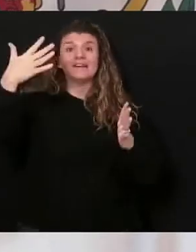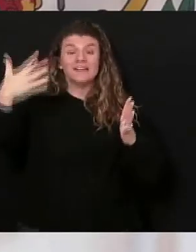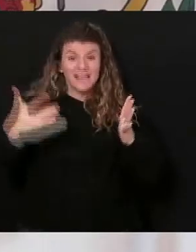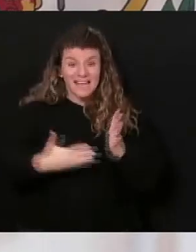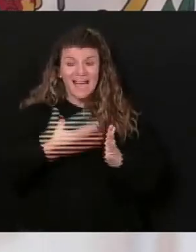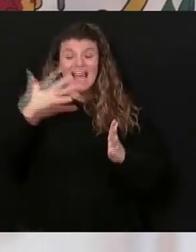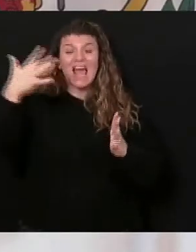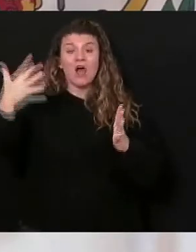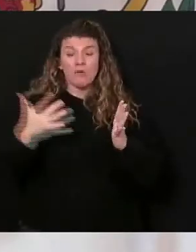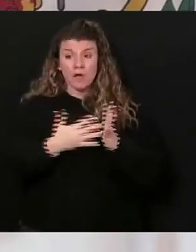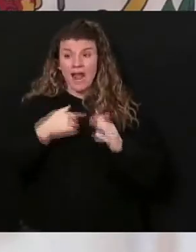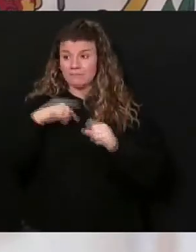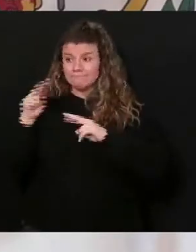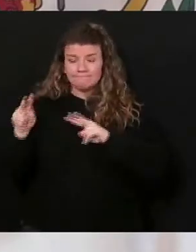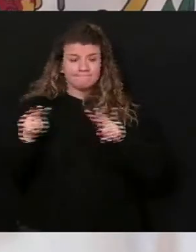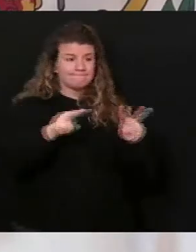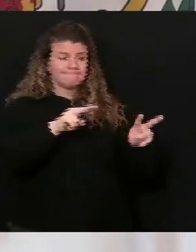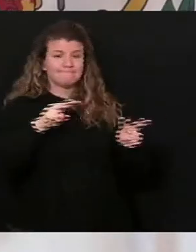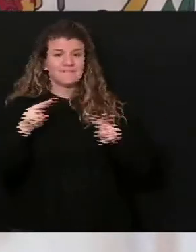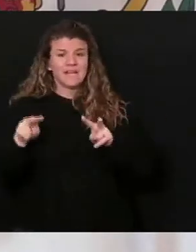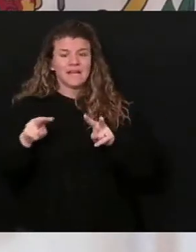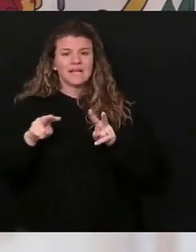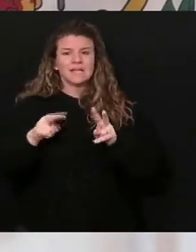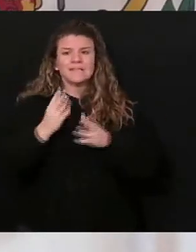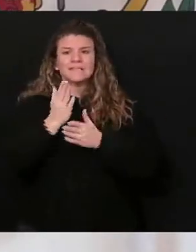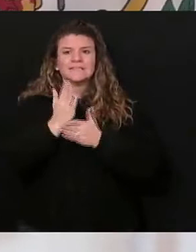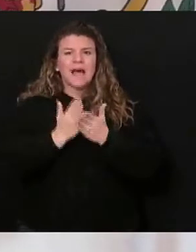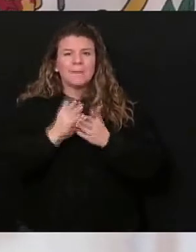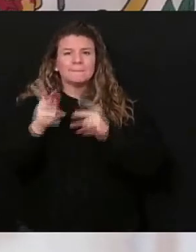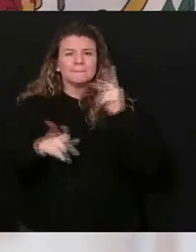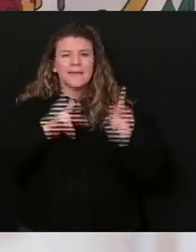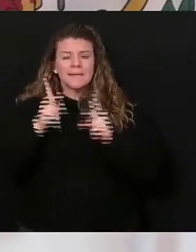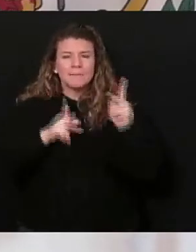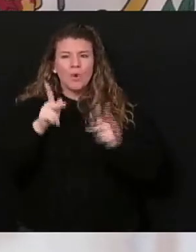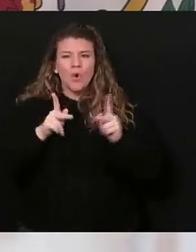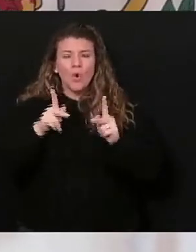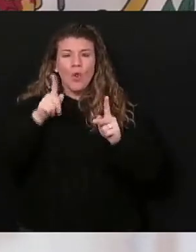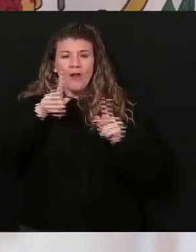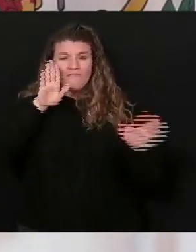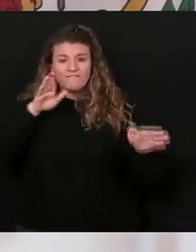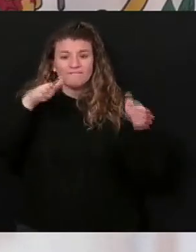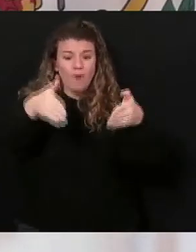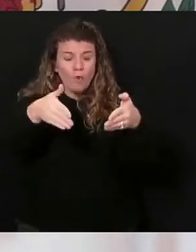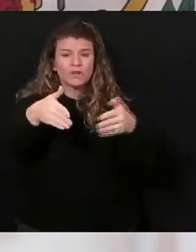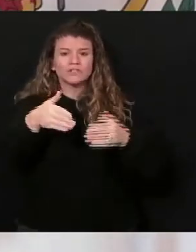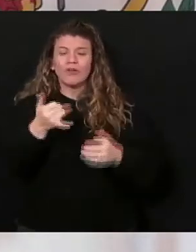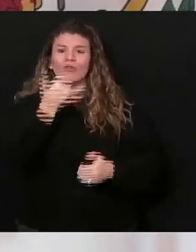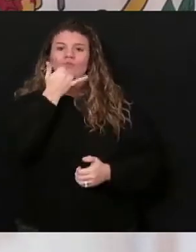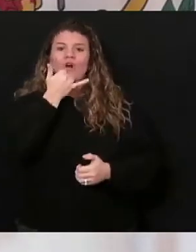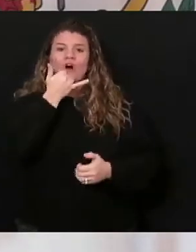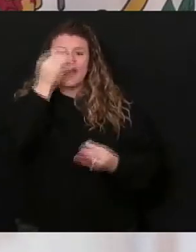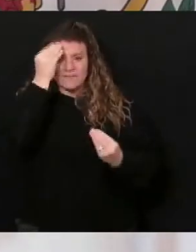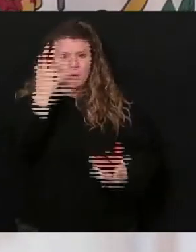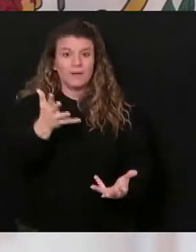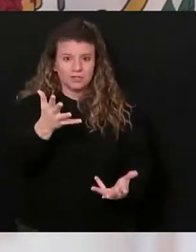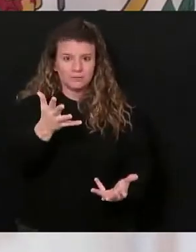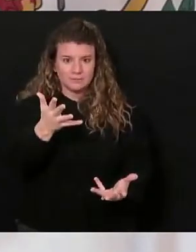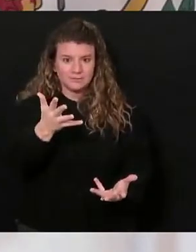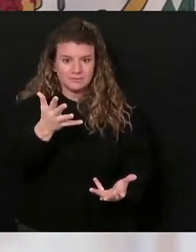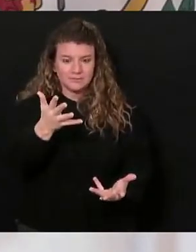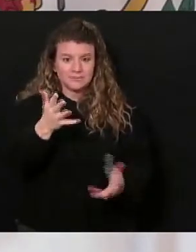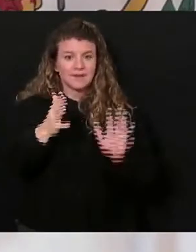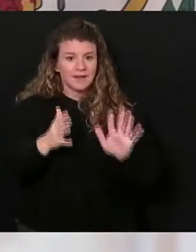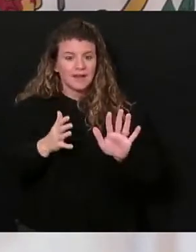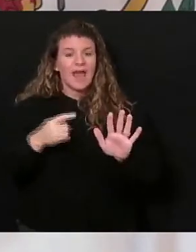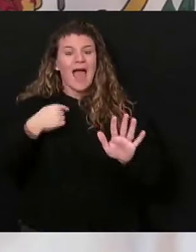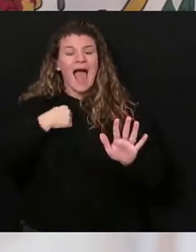the motivation, we lose so much focus with what we should really dial into. I'll get